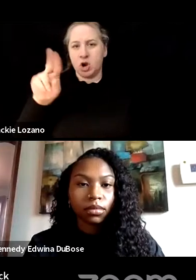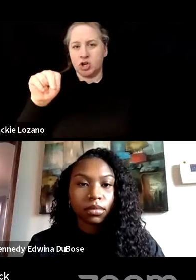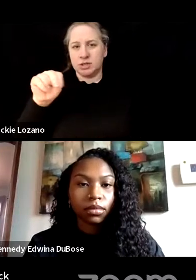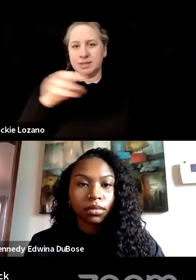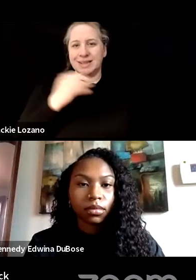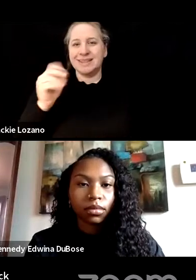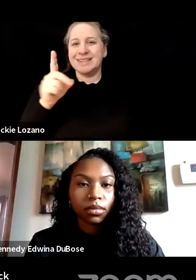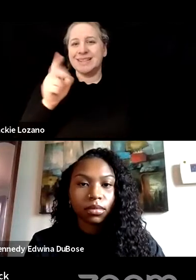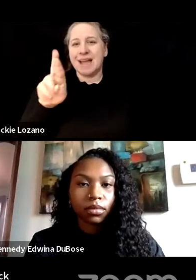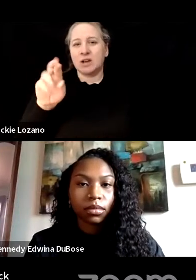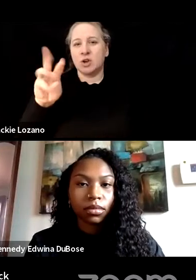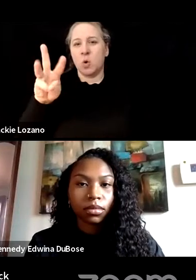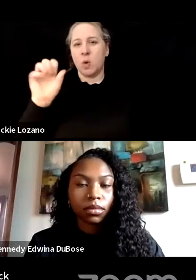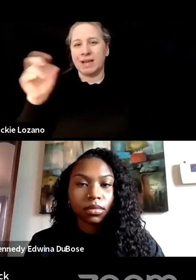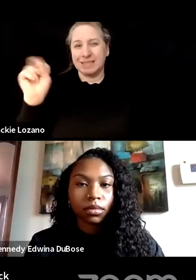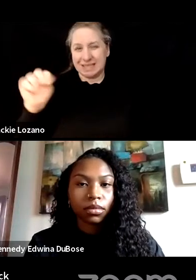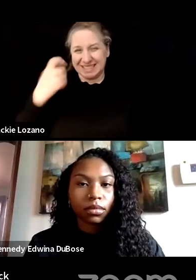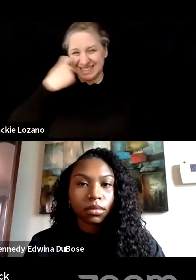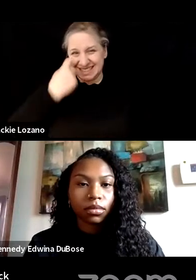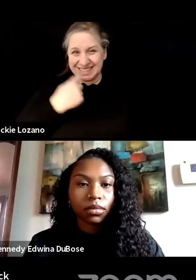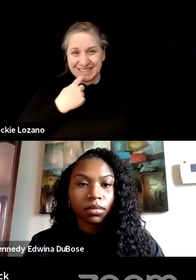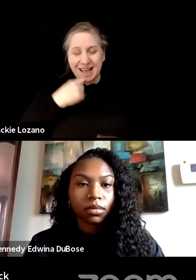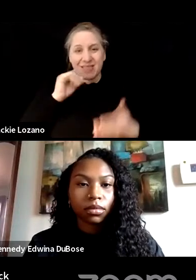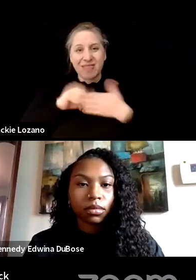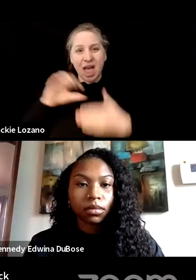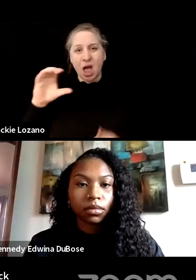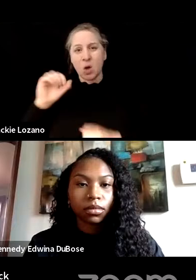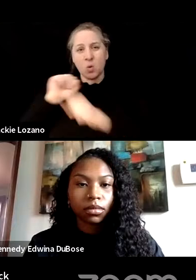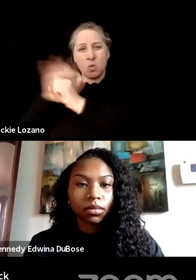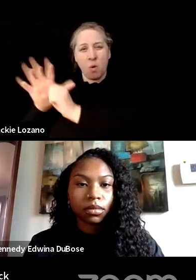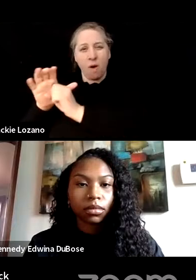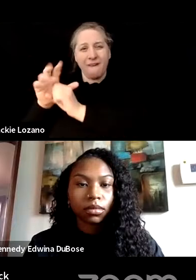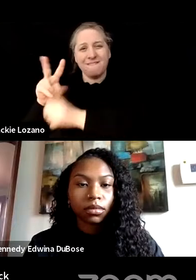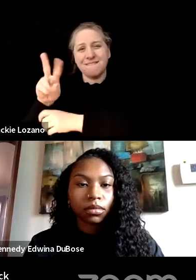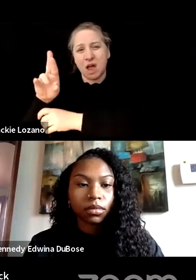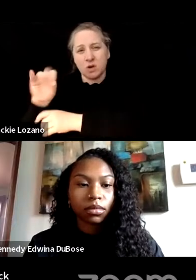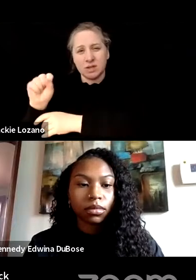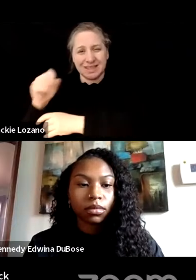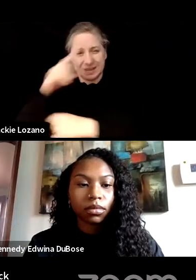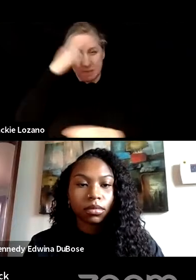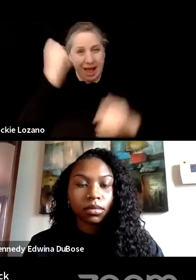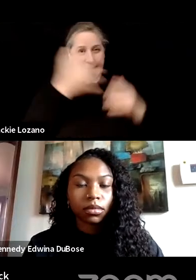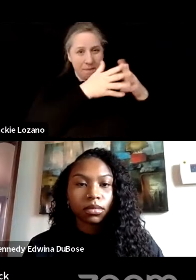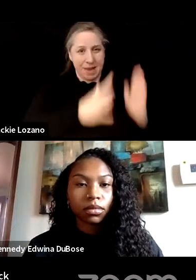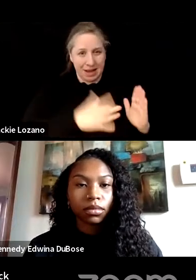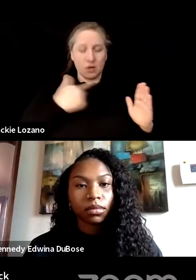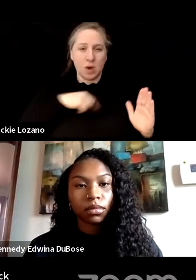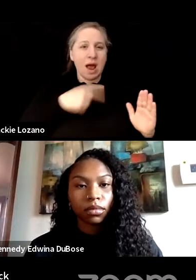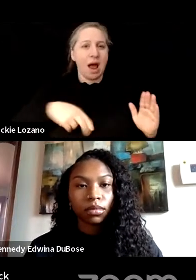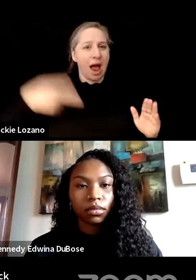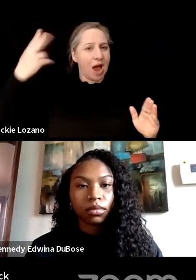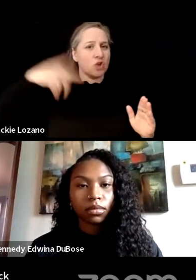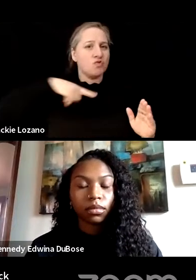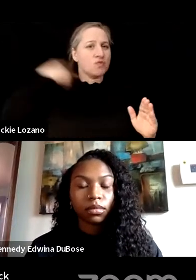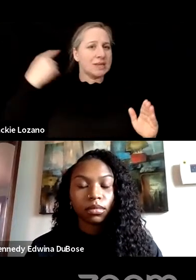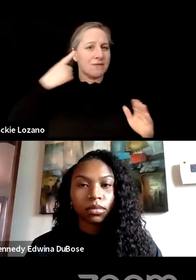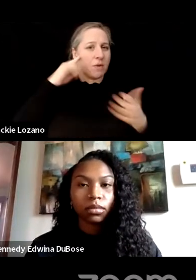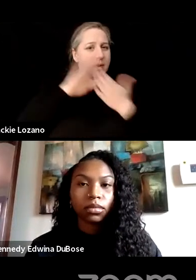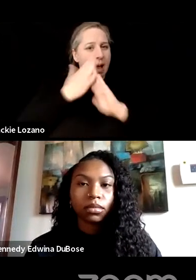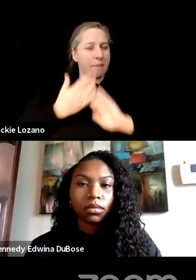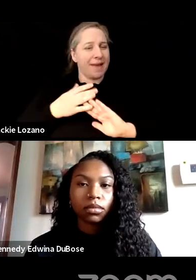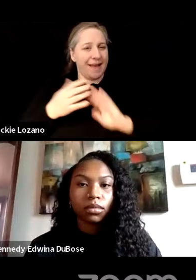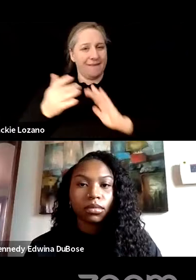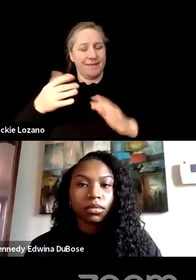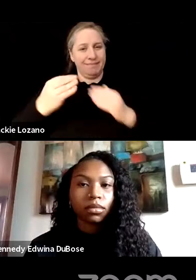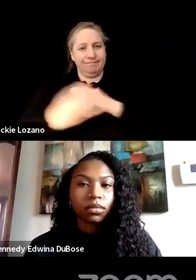saying, the COVID-19 virus, as Black Americans, we're at higher risk of getting infected. And